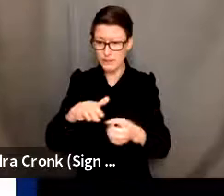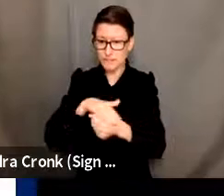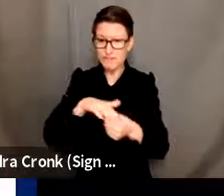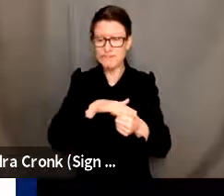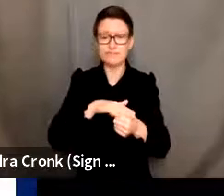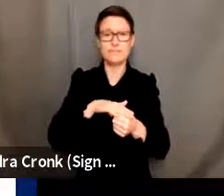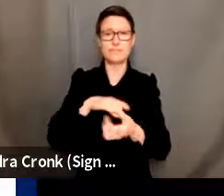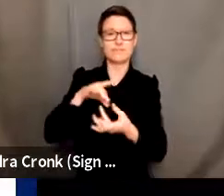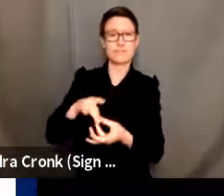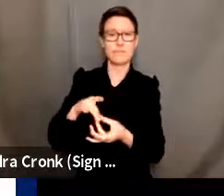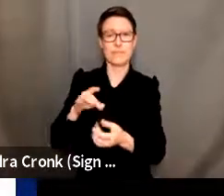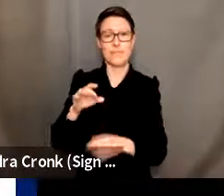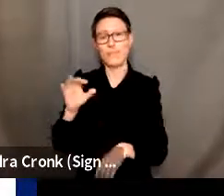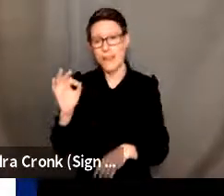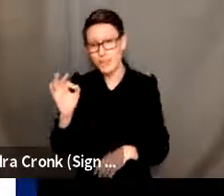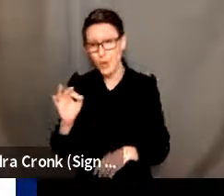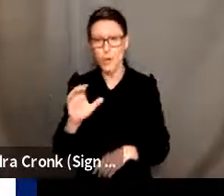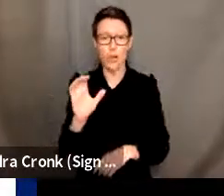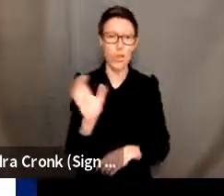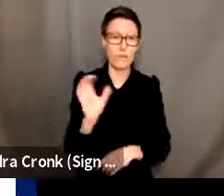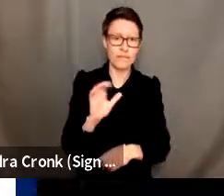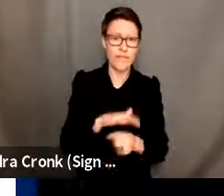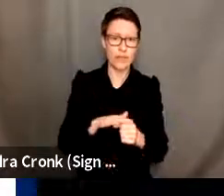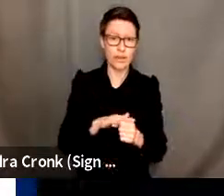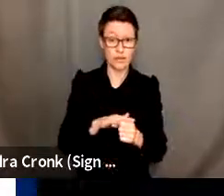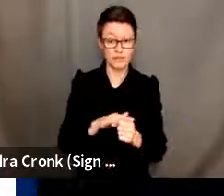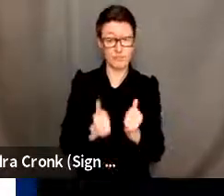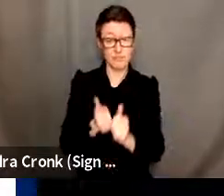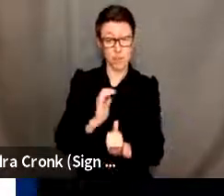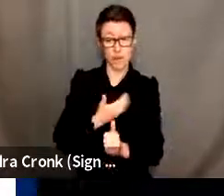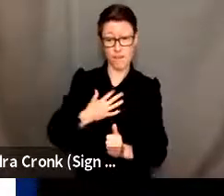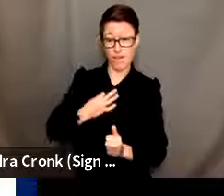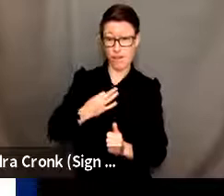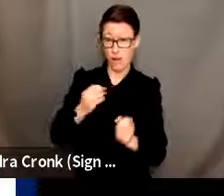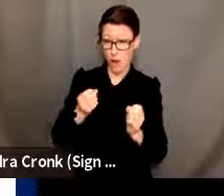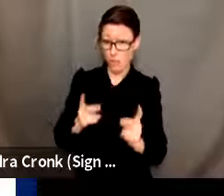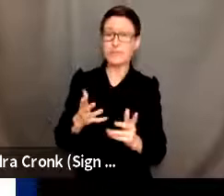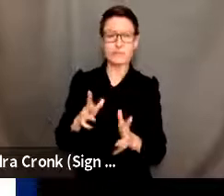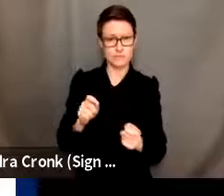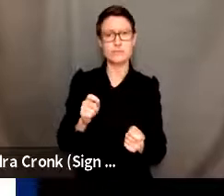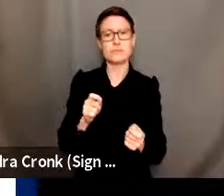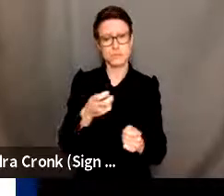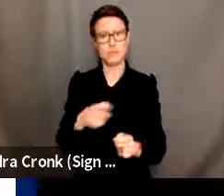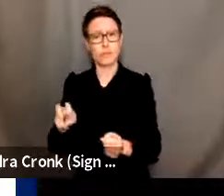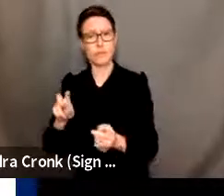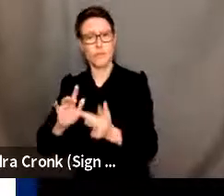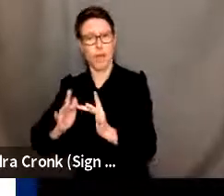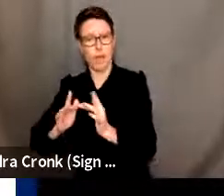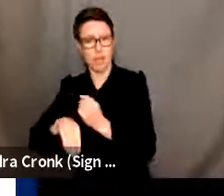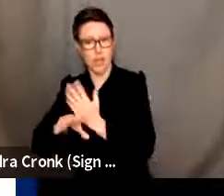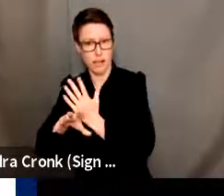have transitioned a lot of our volunteer opportunities to online or socially distanced